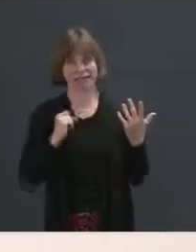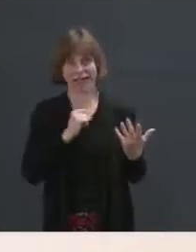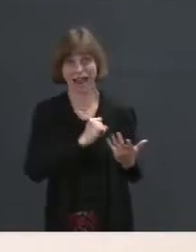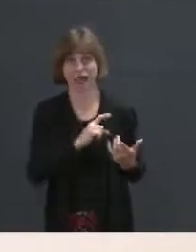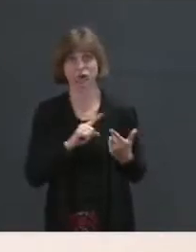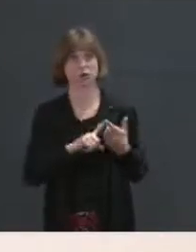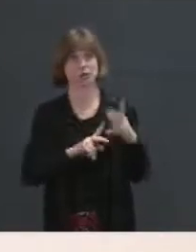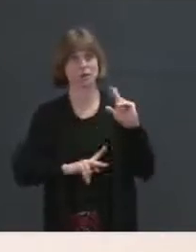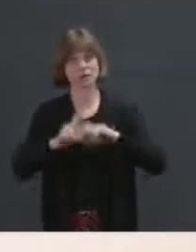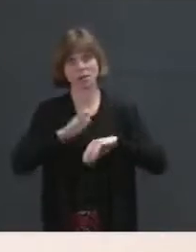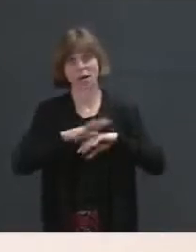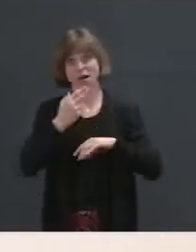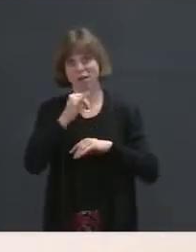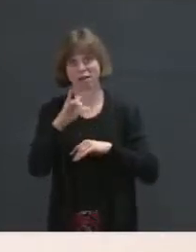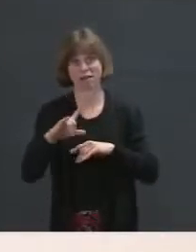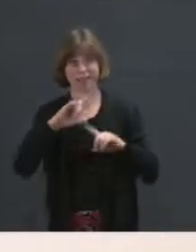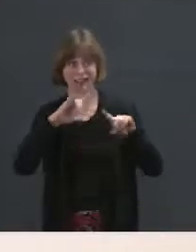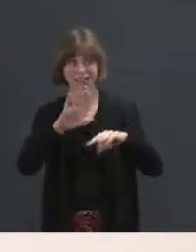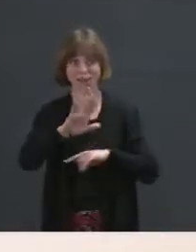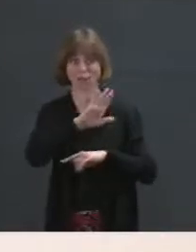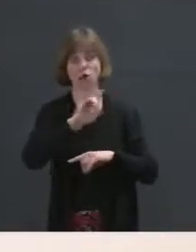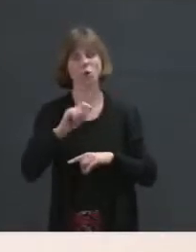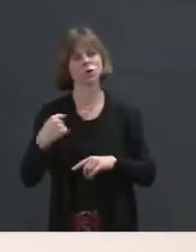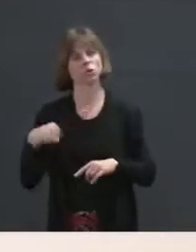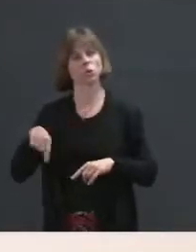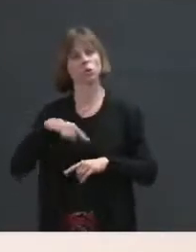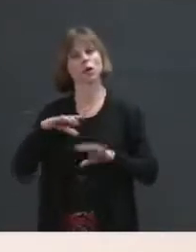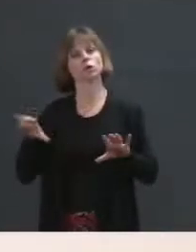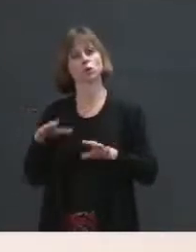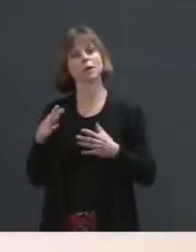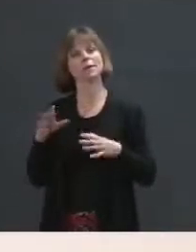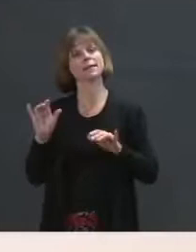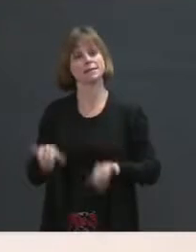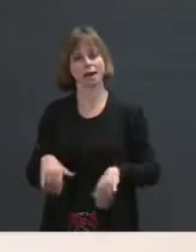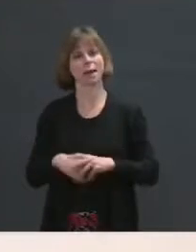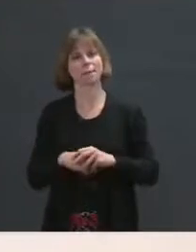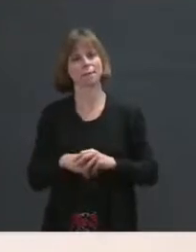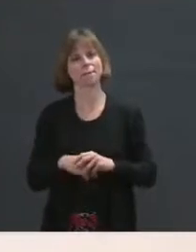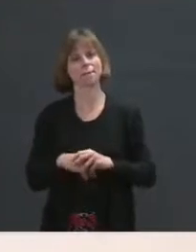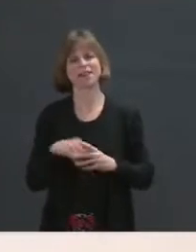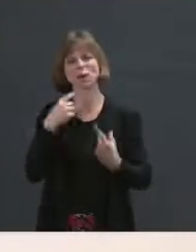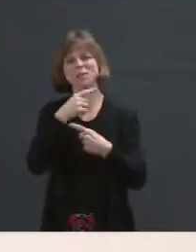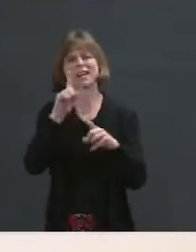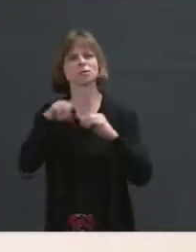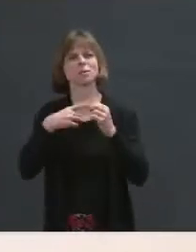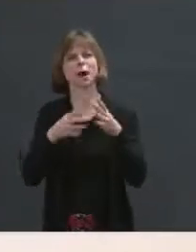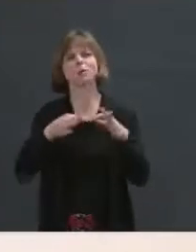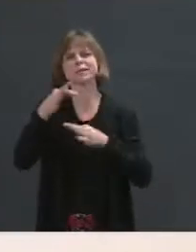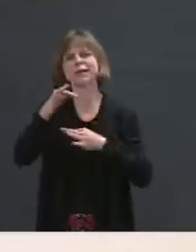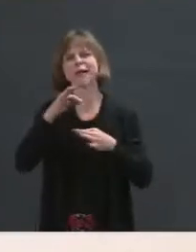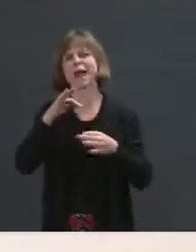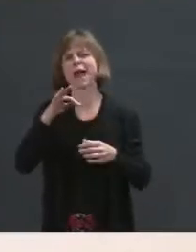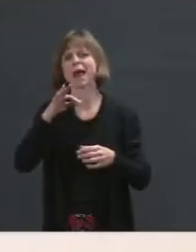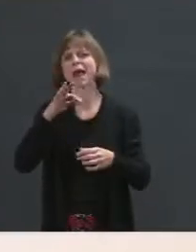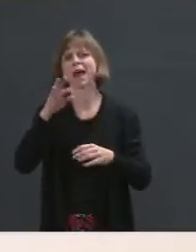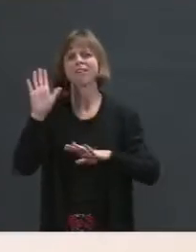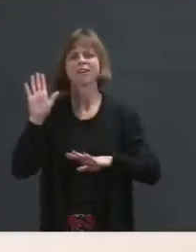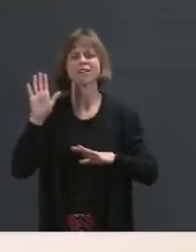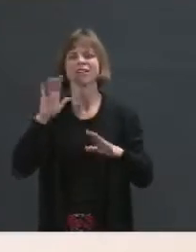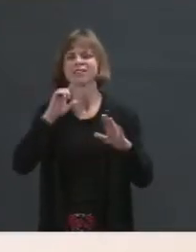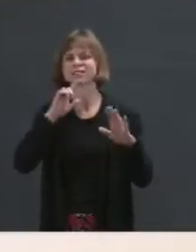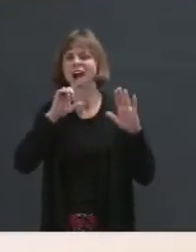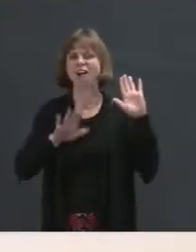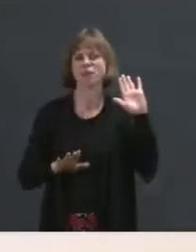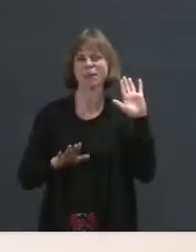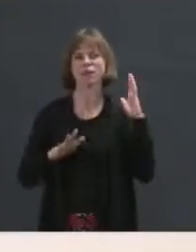any questions they have and offering to do that, and we're doing the same. I know there was an announcement about a delay of a confirmation vote today, and they put out a